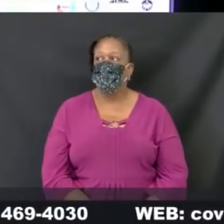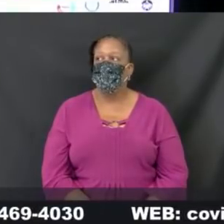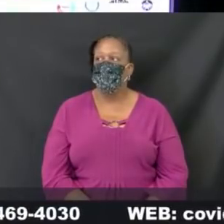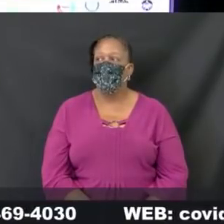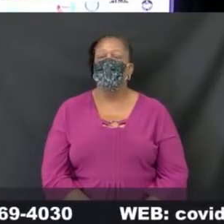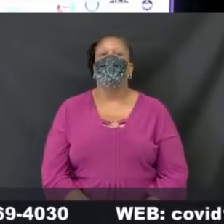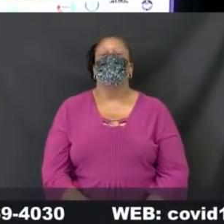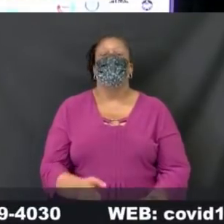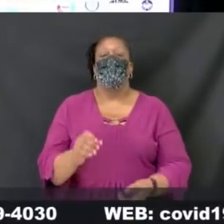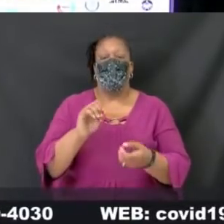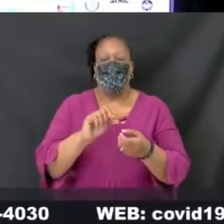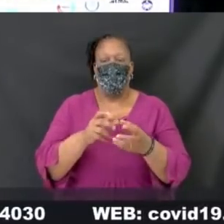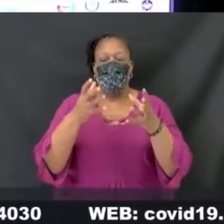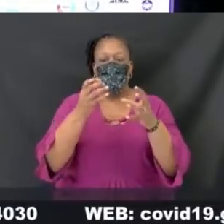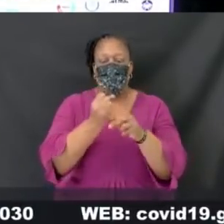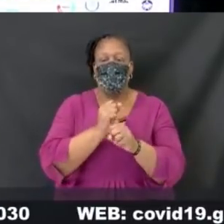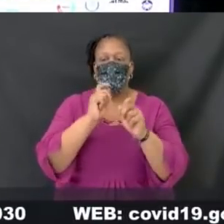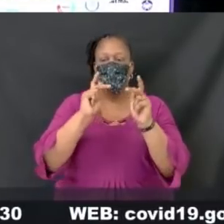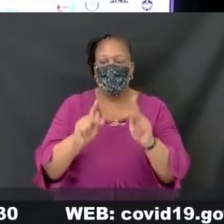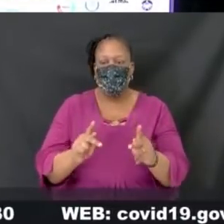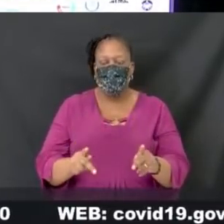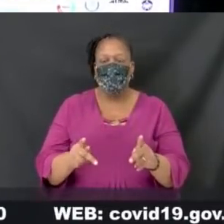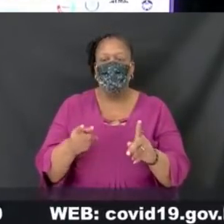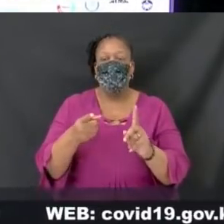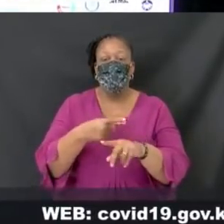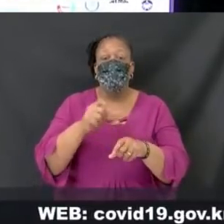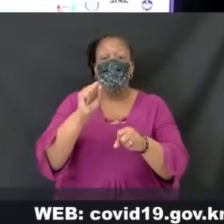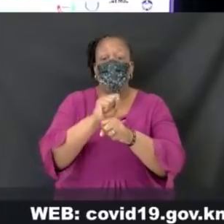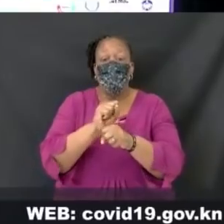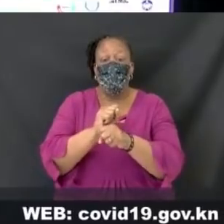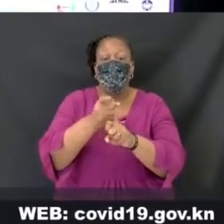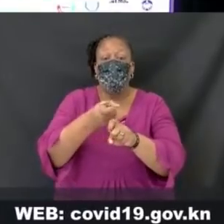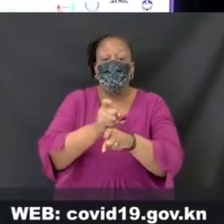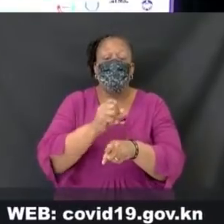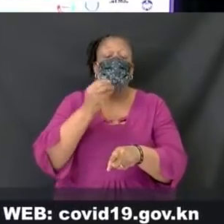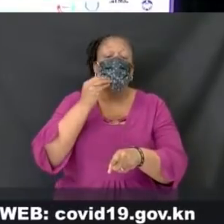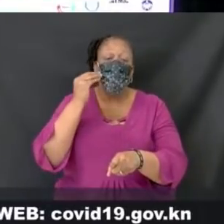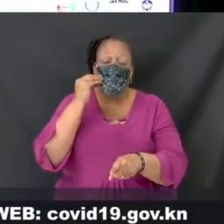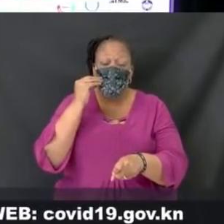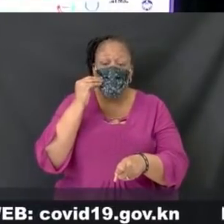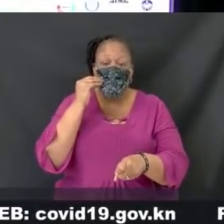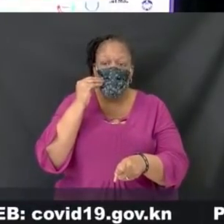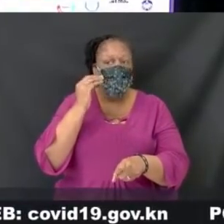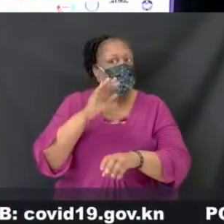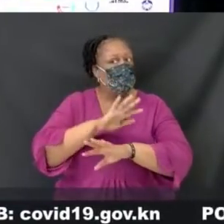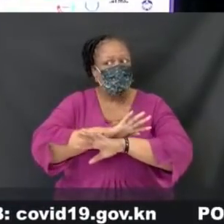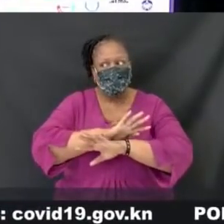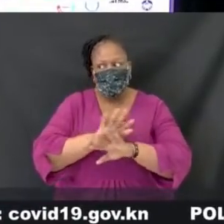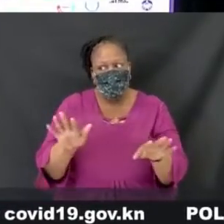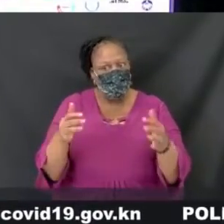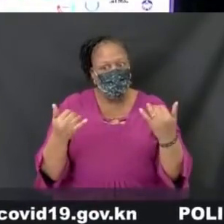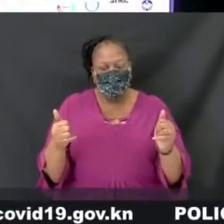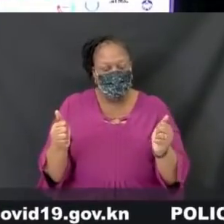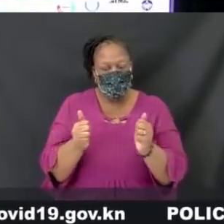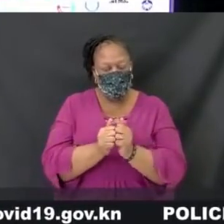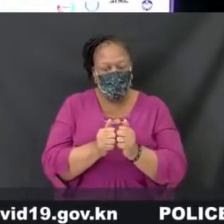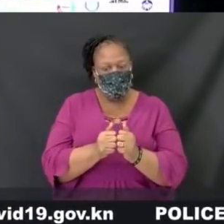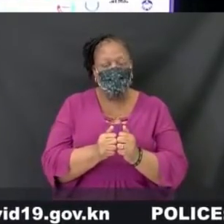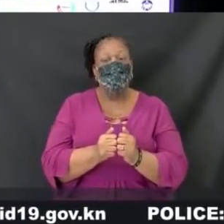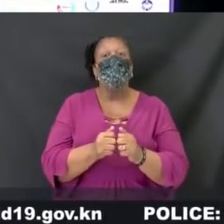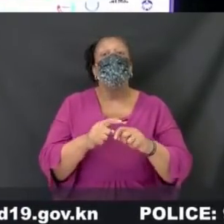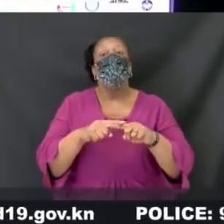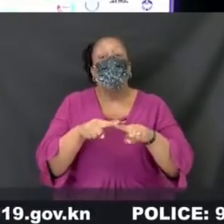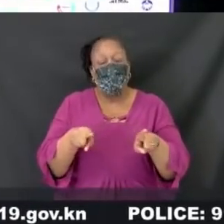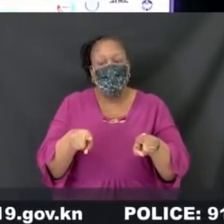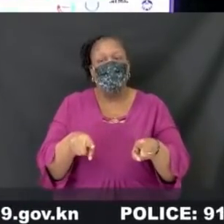work remotely. However, I'm encouraging persons not to abuse this, as we need to remain competitive.